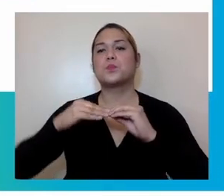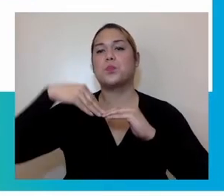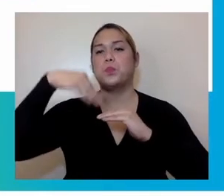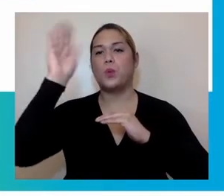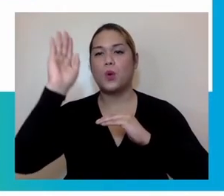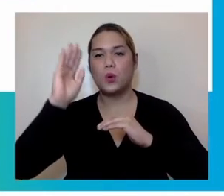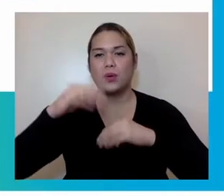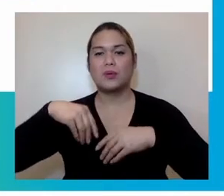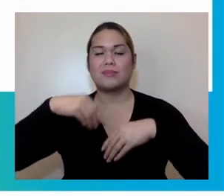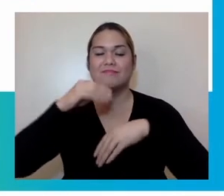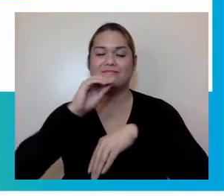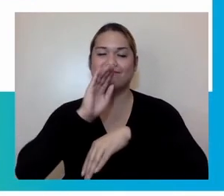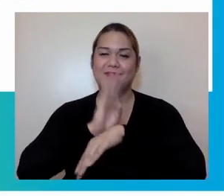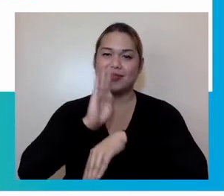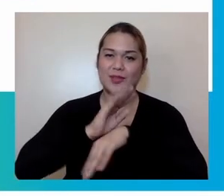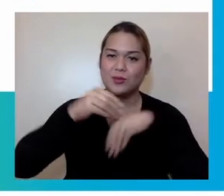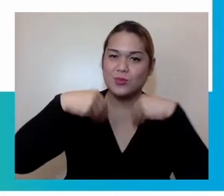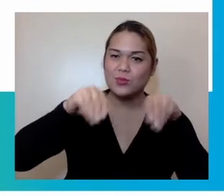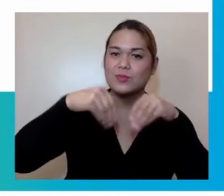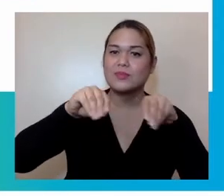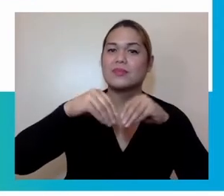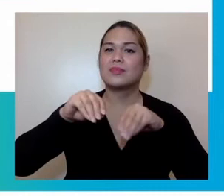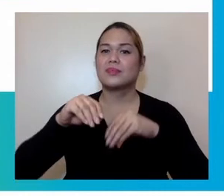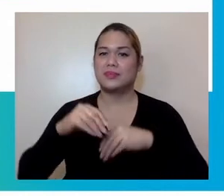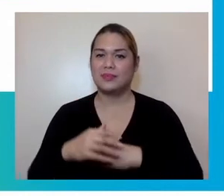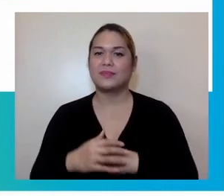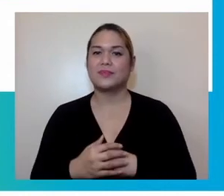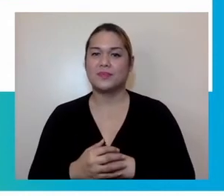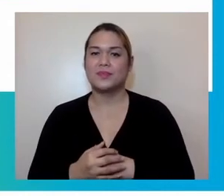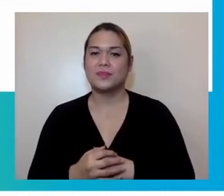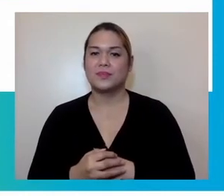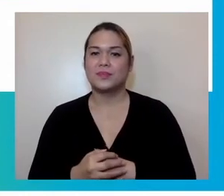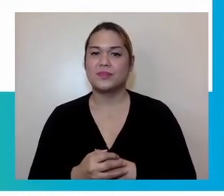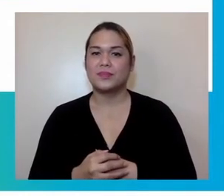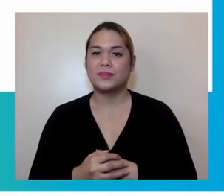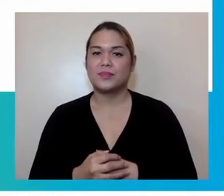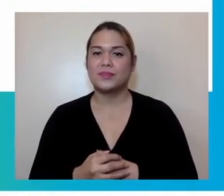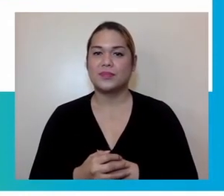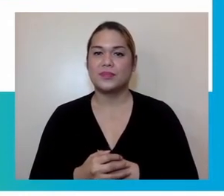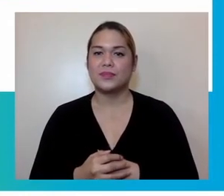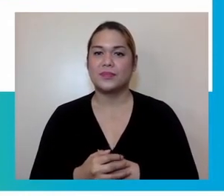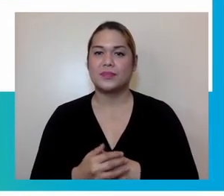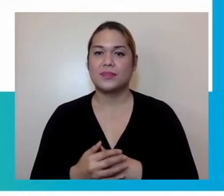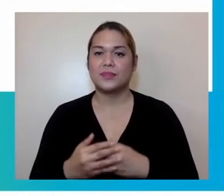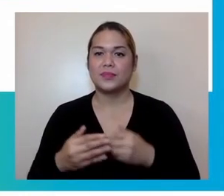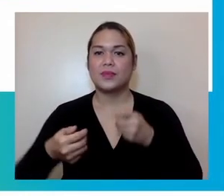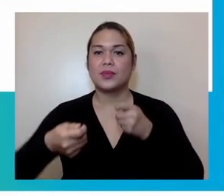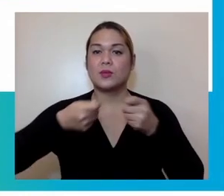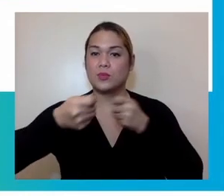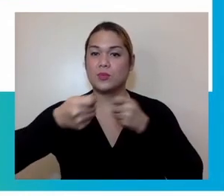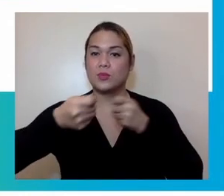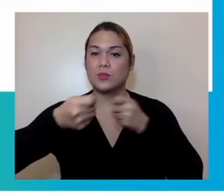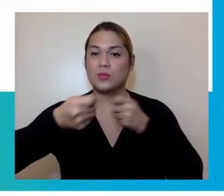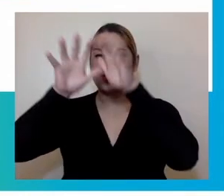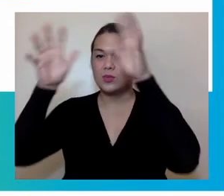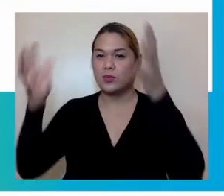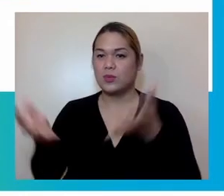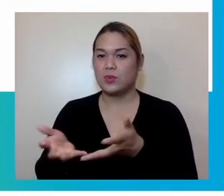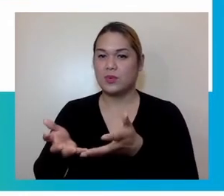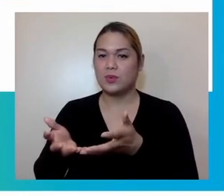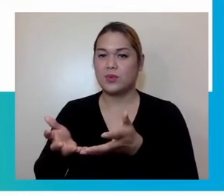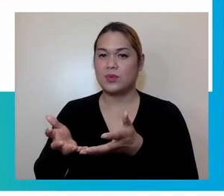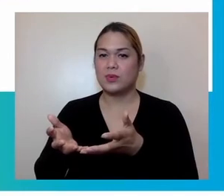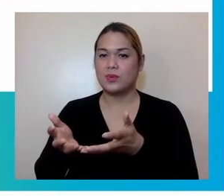system. So we witness in our countries how the extractive high carbon